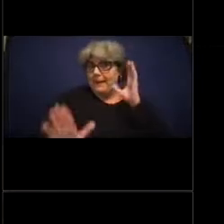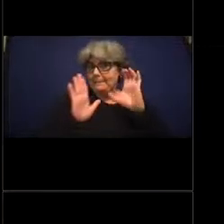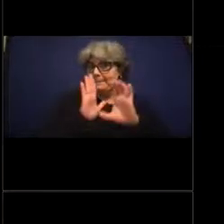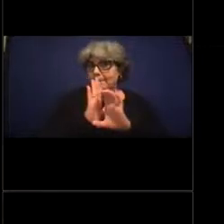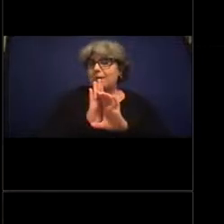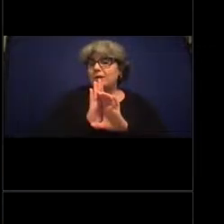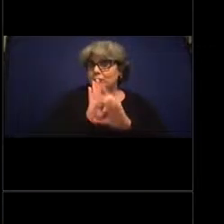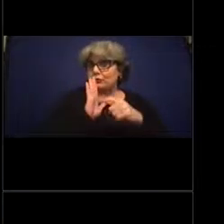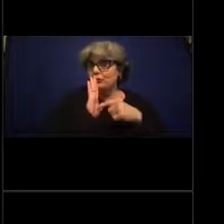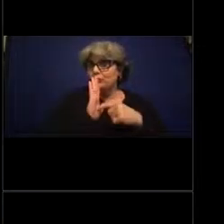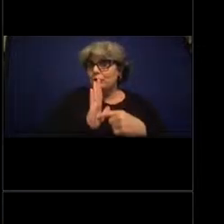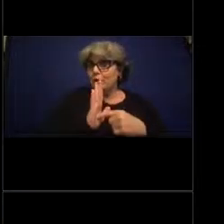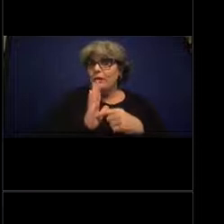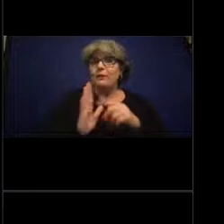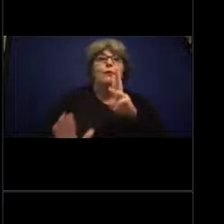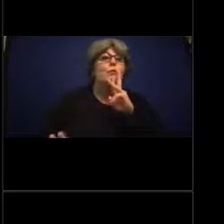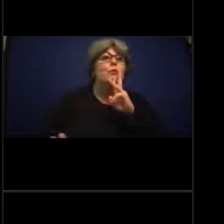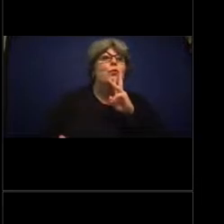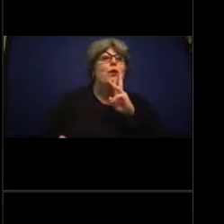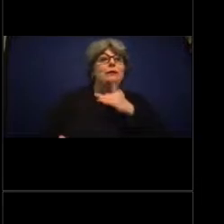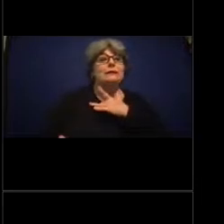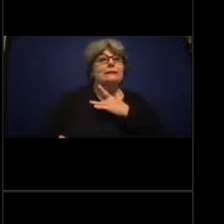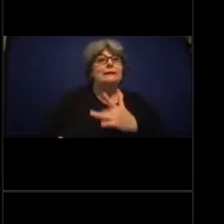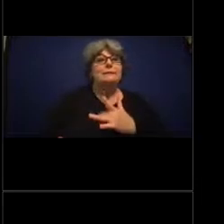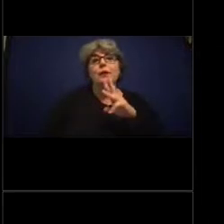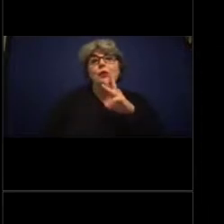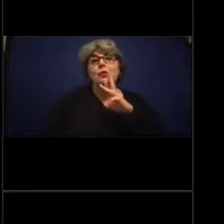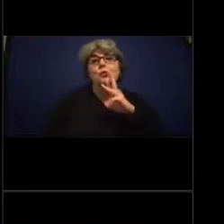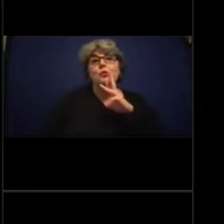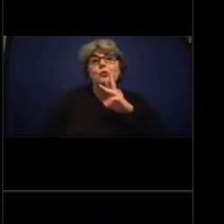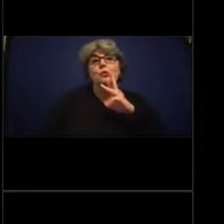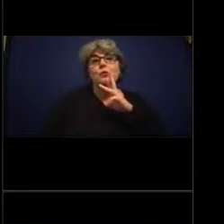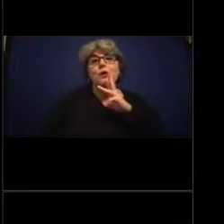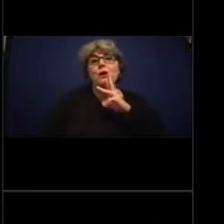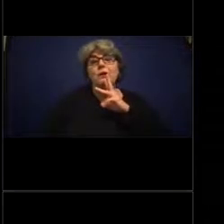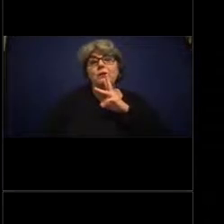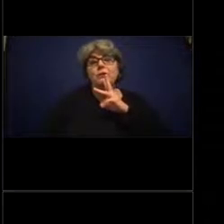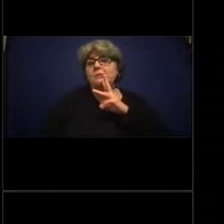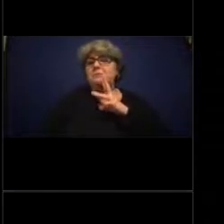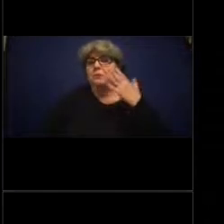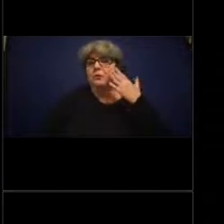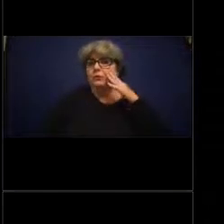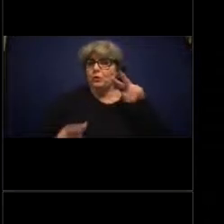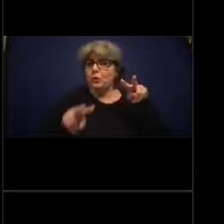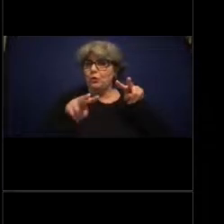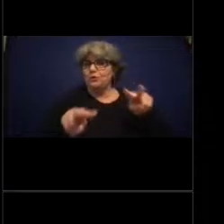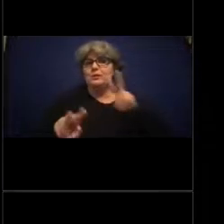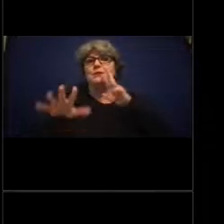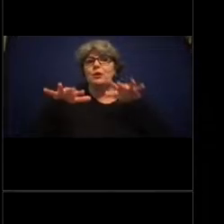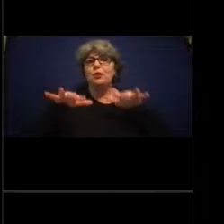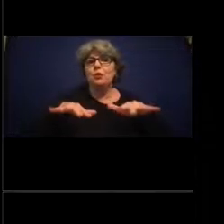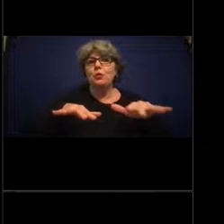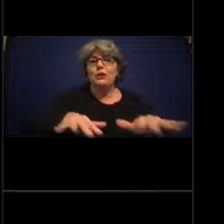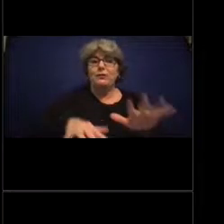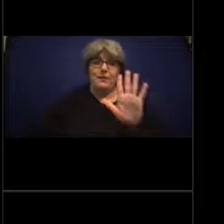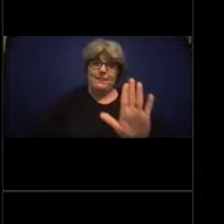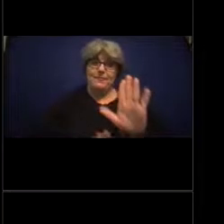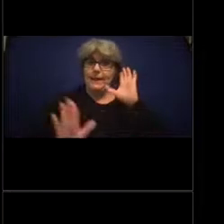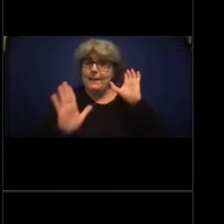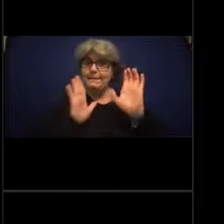showing information from the water. So typically when we do that, we gray out the land so you know when you're looking at ocean versus the land. So in this case,